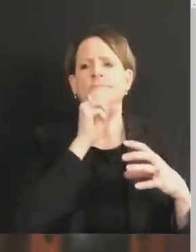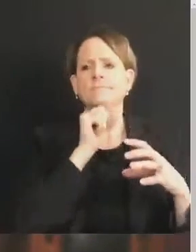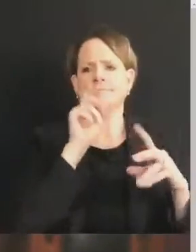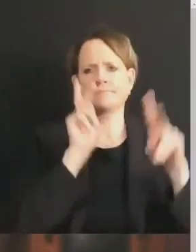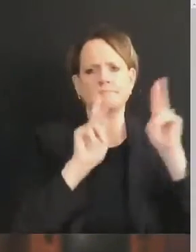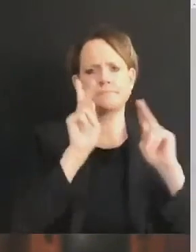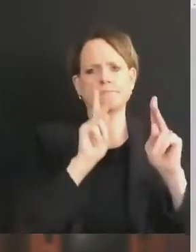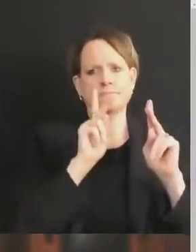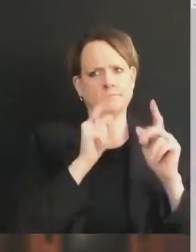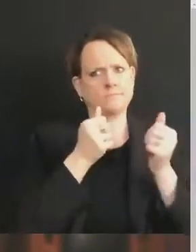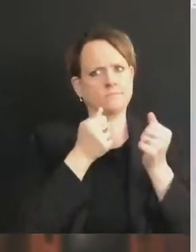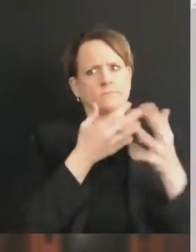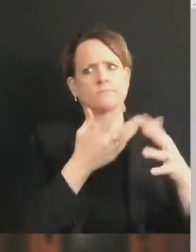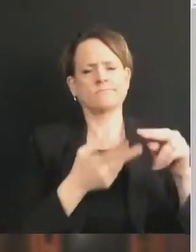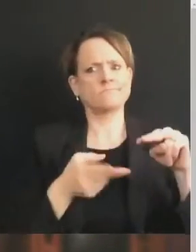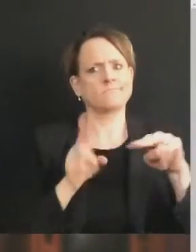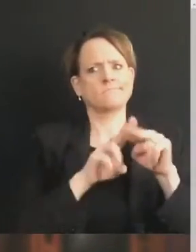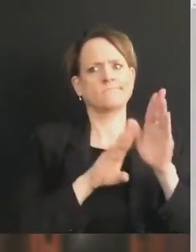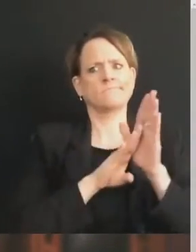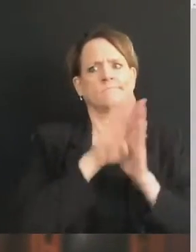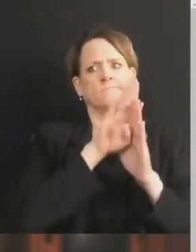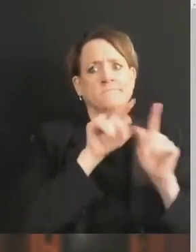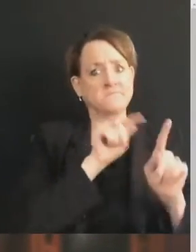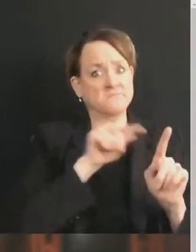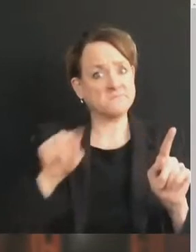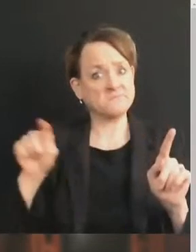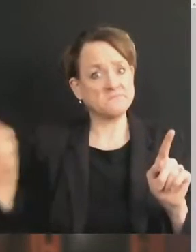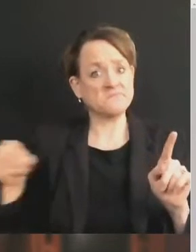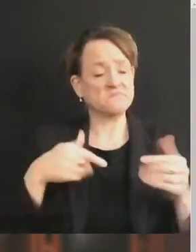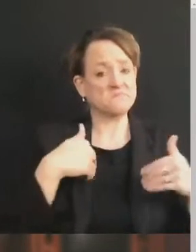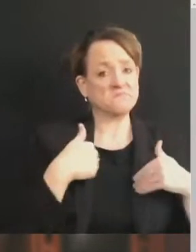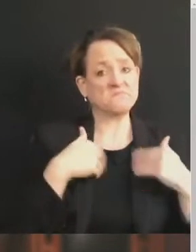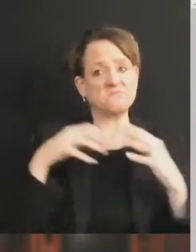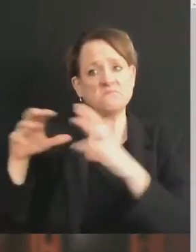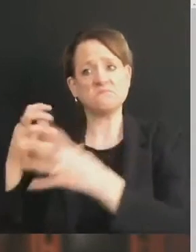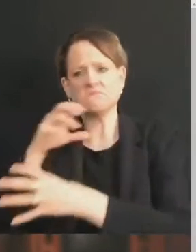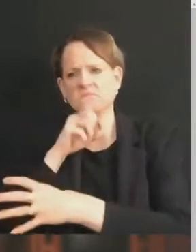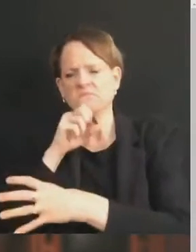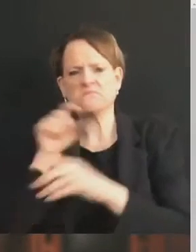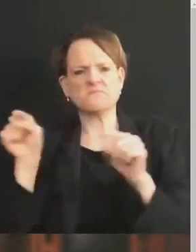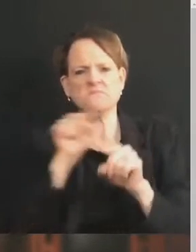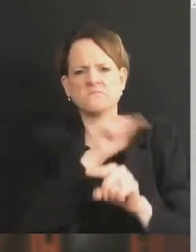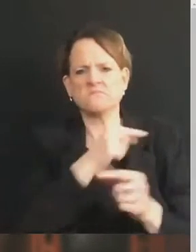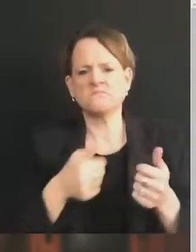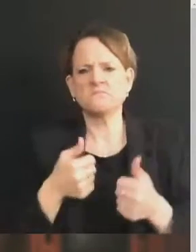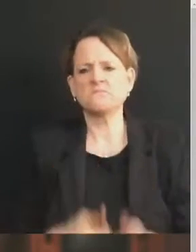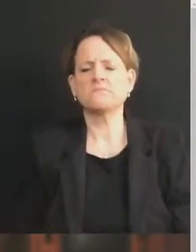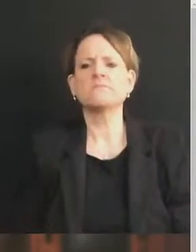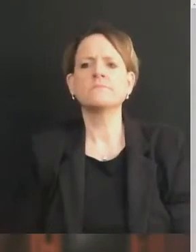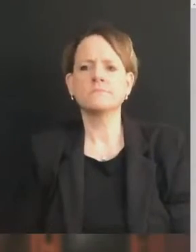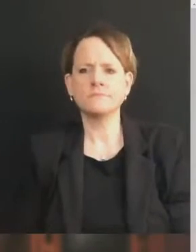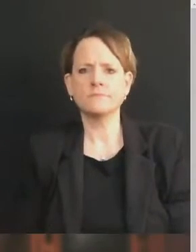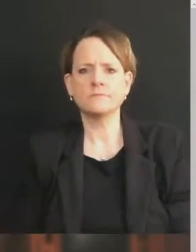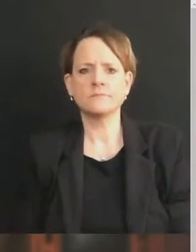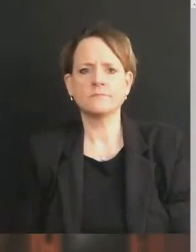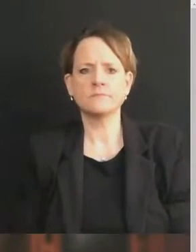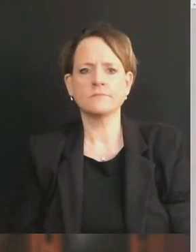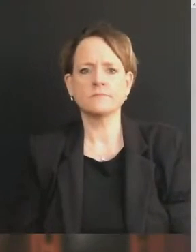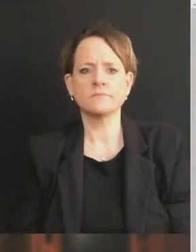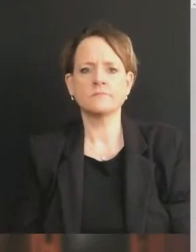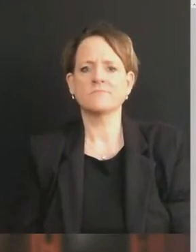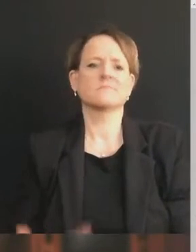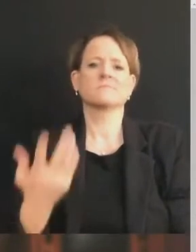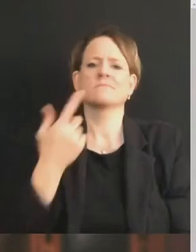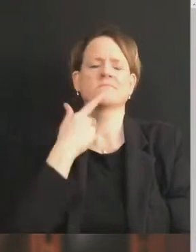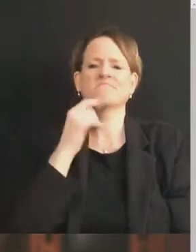We're seeing widespread transmission across the age groups. In early September, it was in our